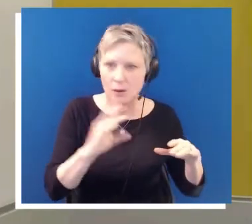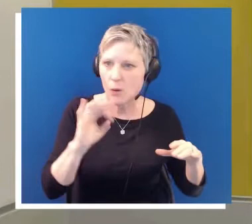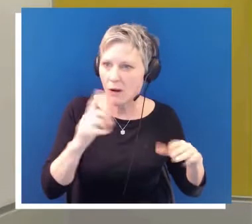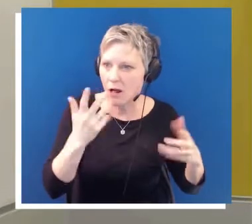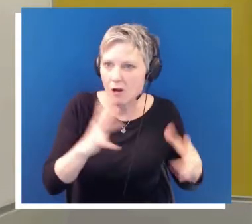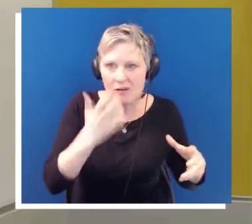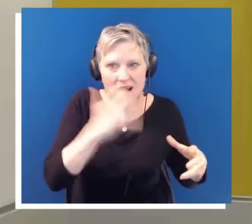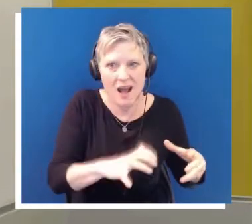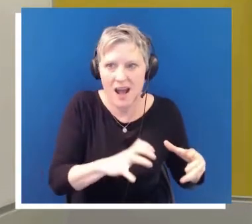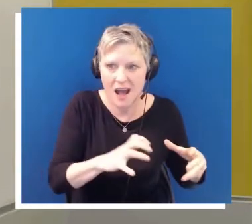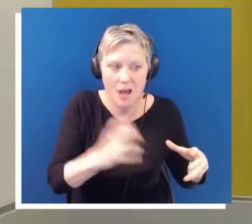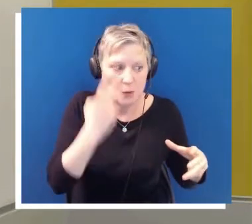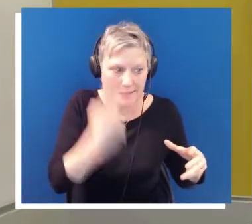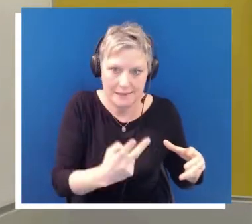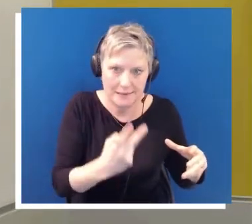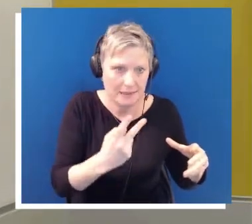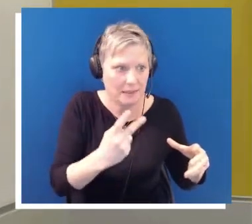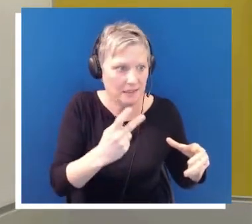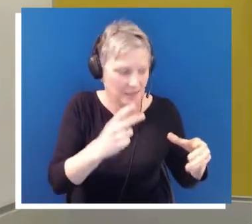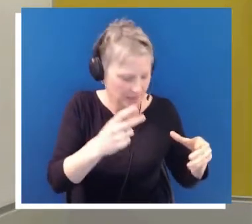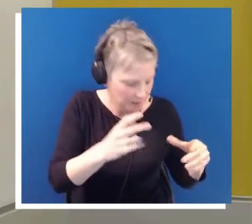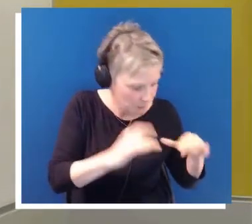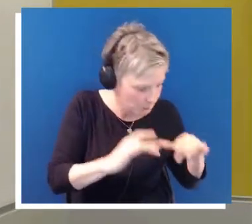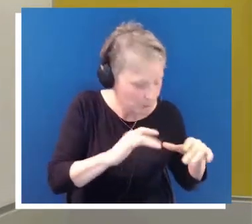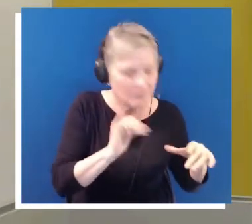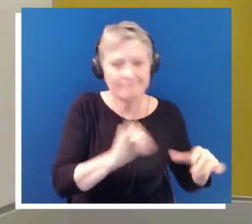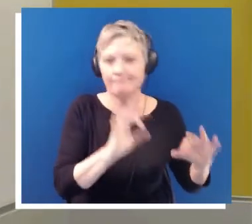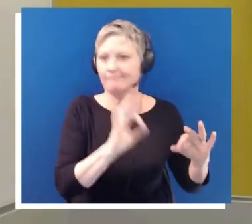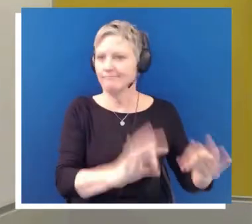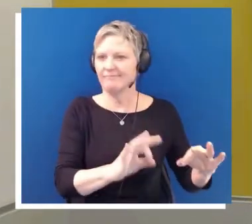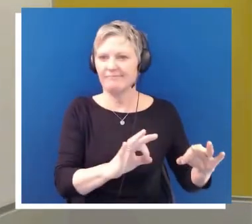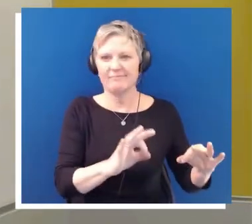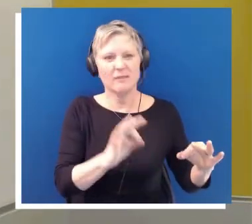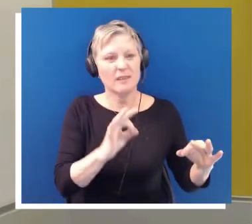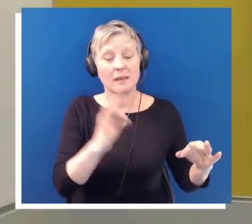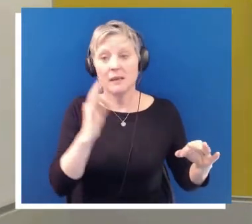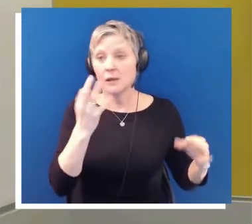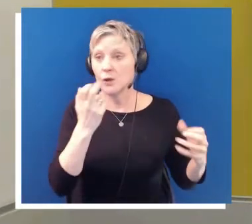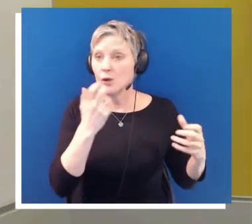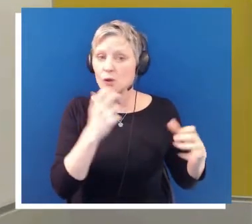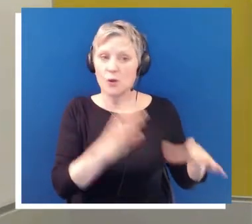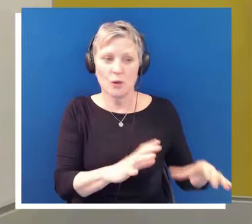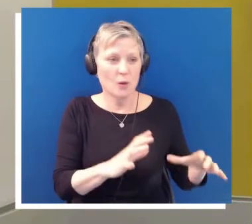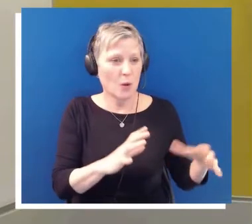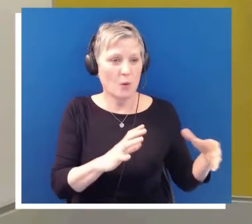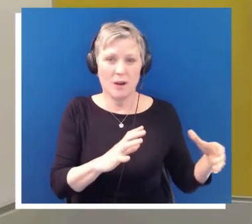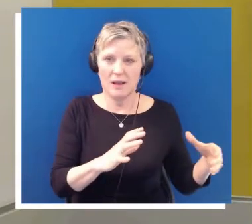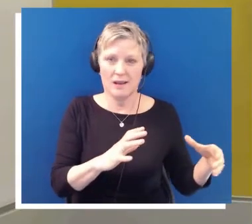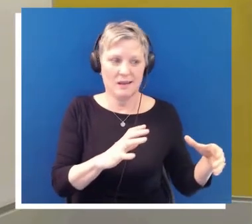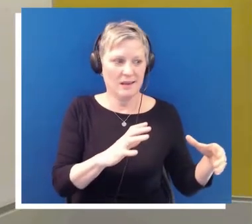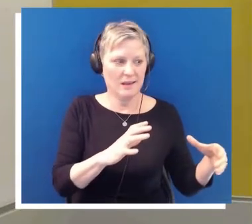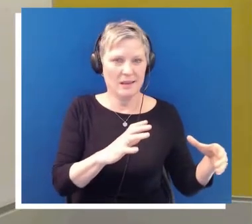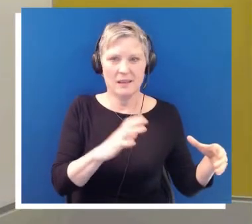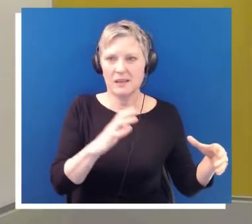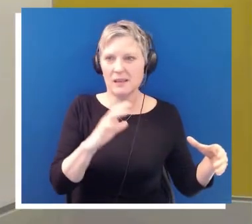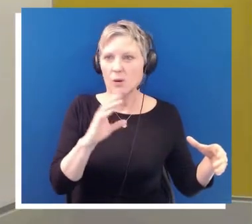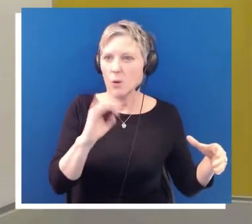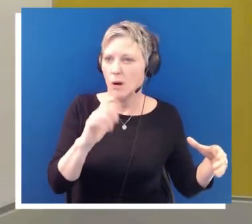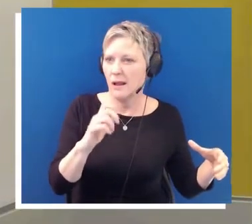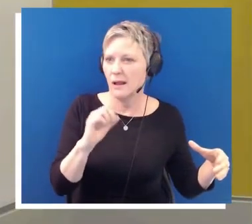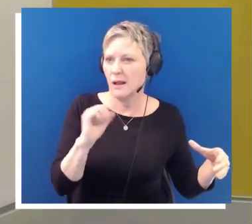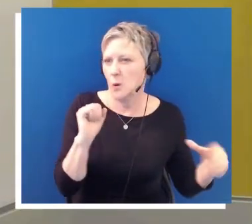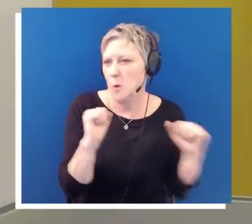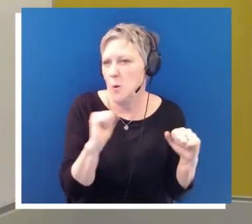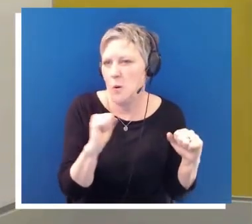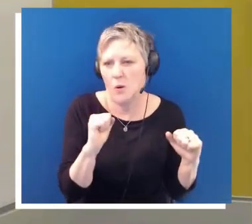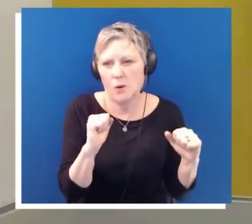sizzle, then you know you're cooking. If you don't have sizzle, then that means what it's actually doing, it's actually soaking in the grease. It's actually absorbing some of that oil, which we don't